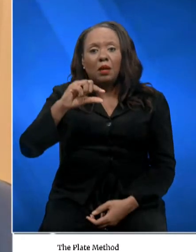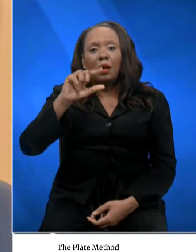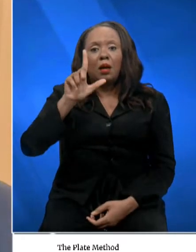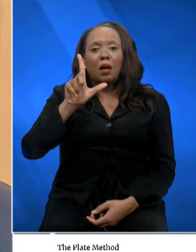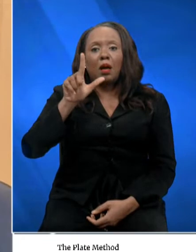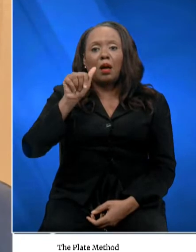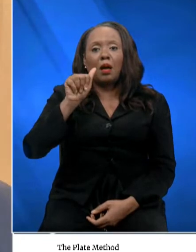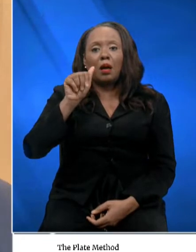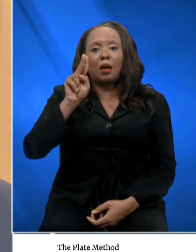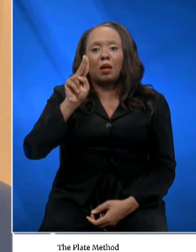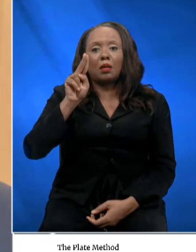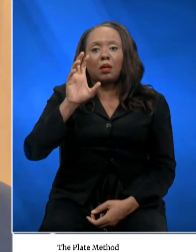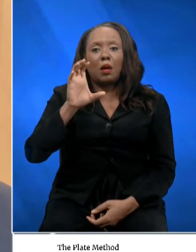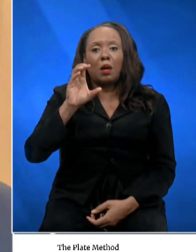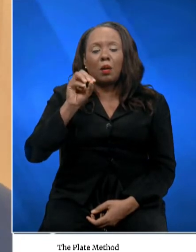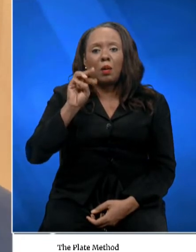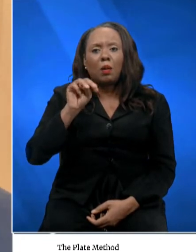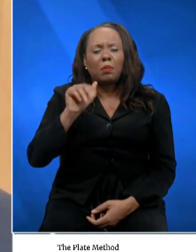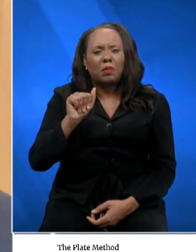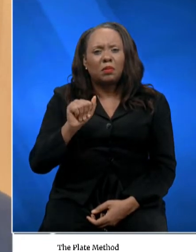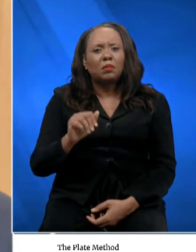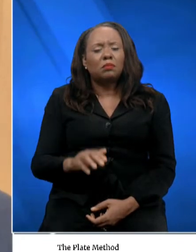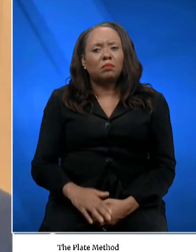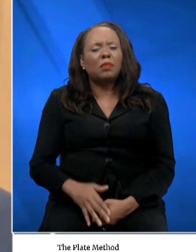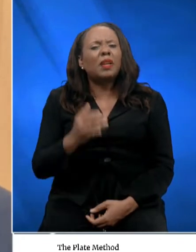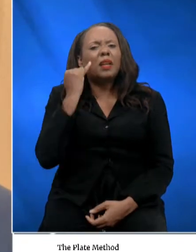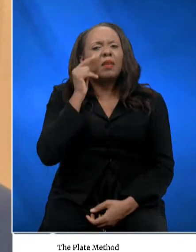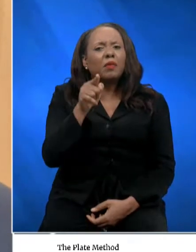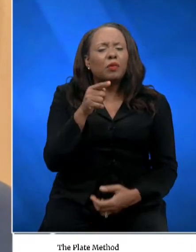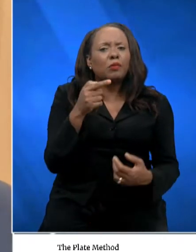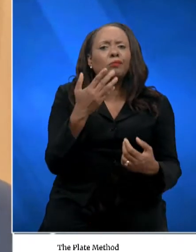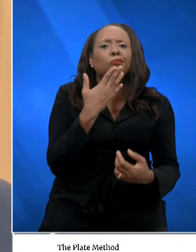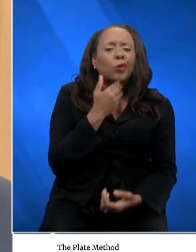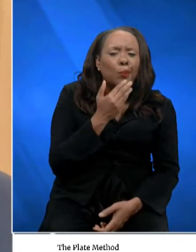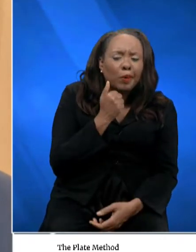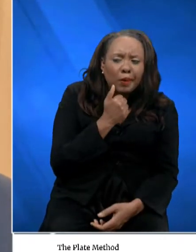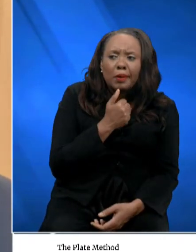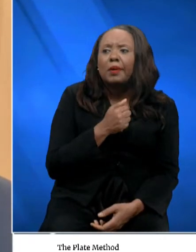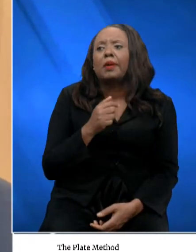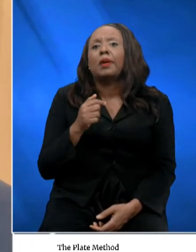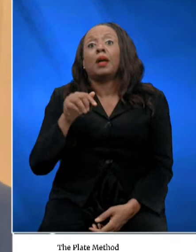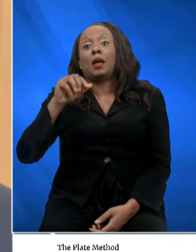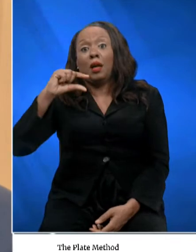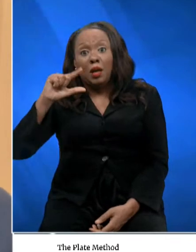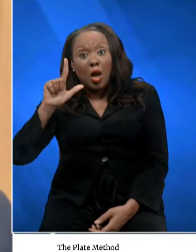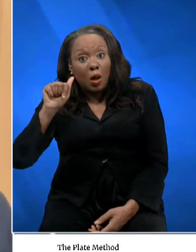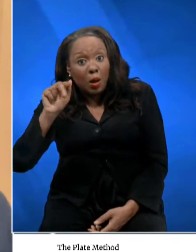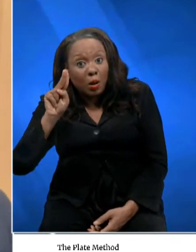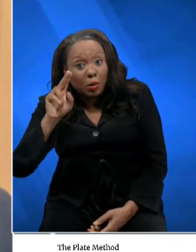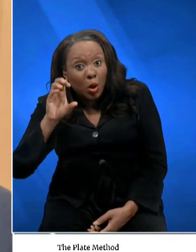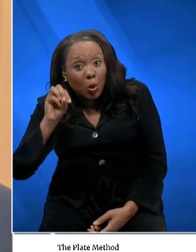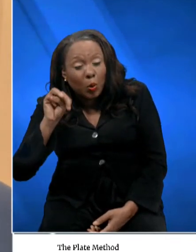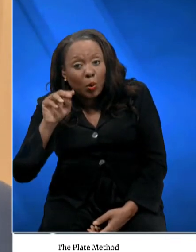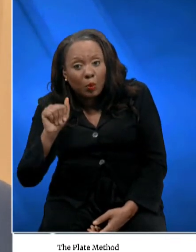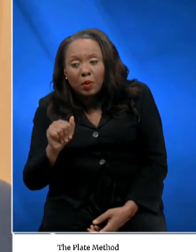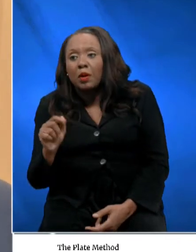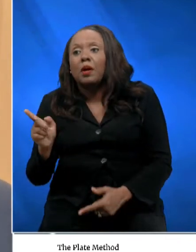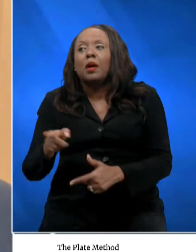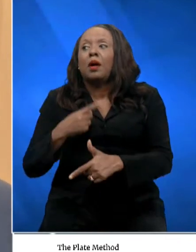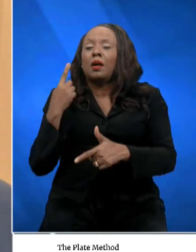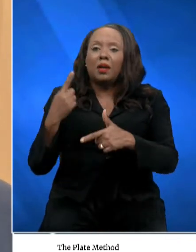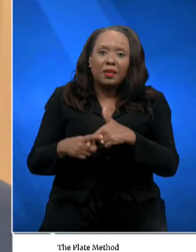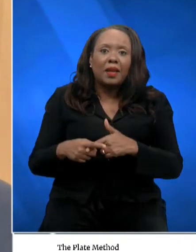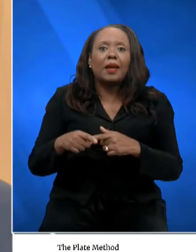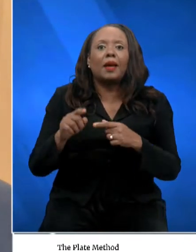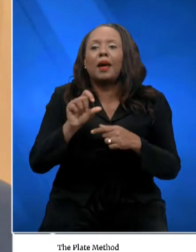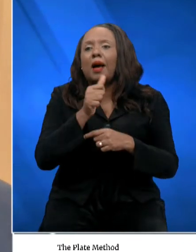how does that complicate the situation if you're diabetic, you have glaucoma, and then this diabetic retinopathy is